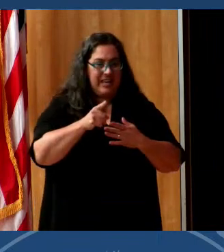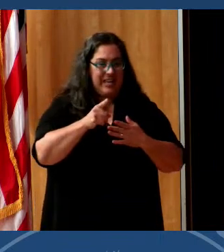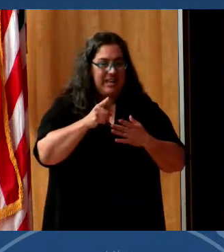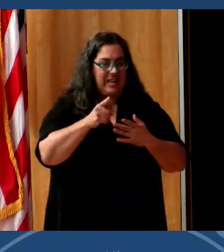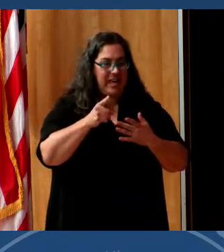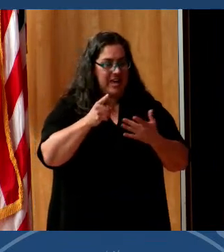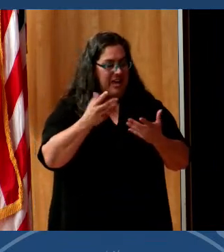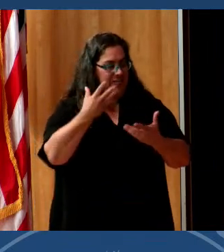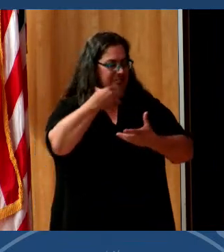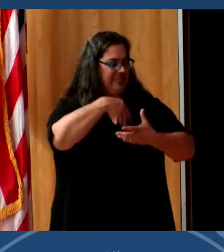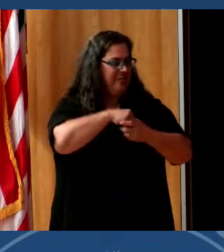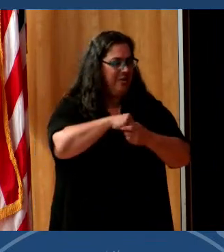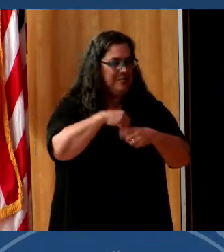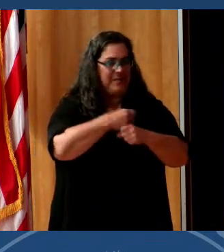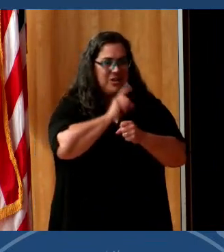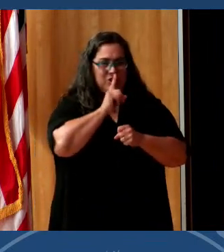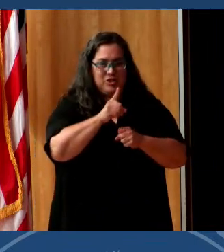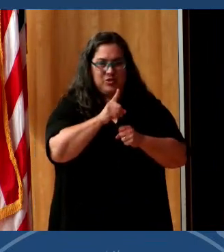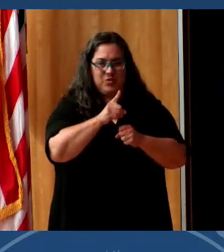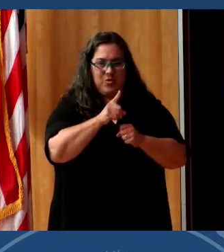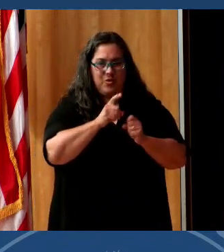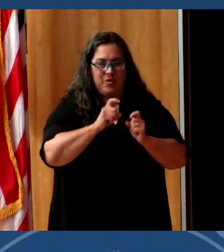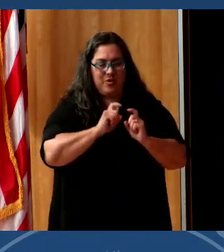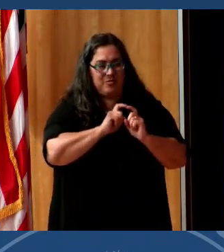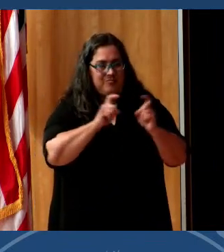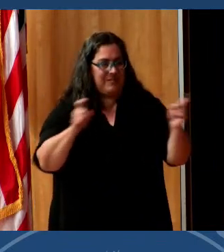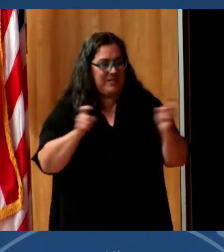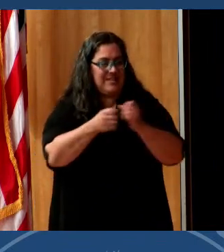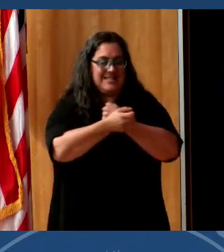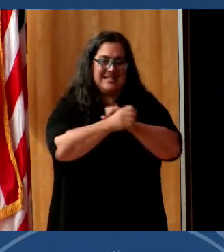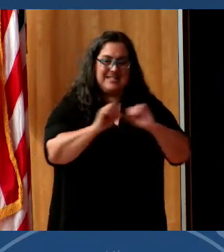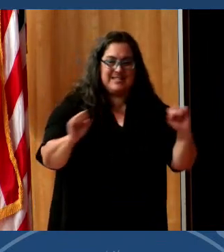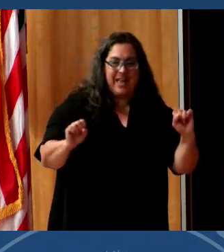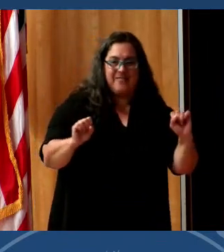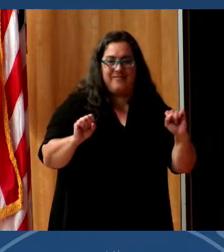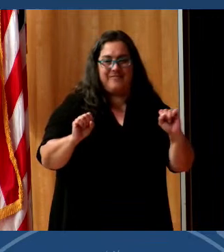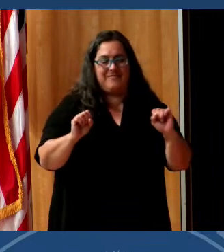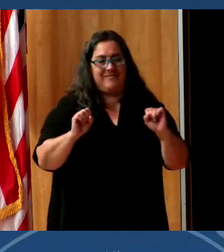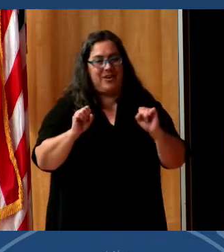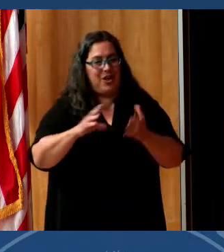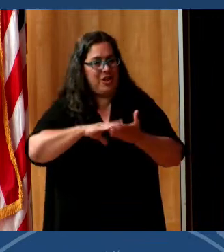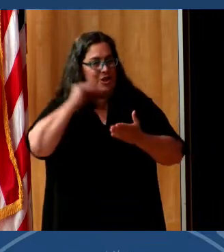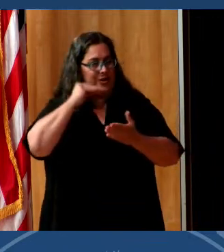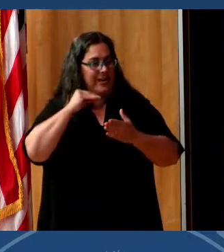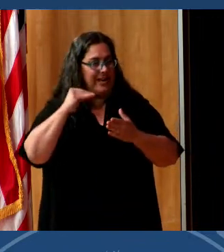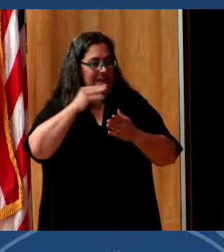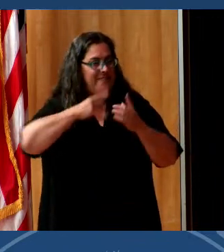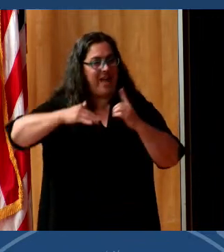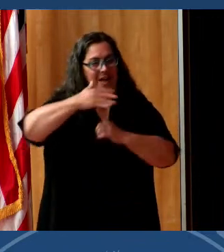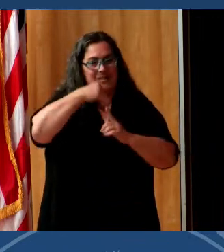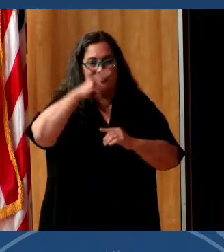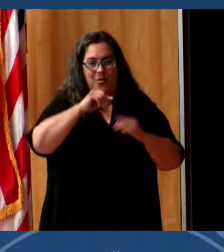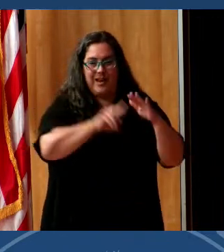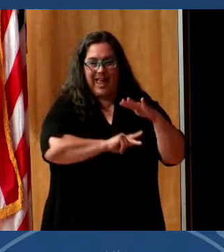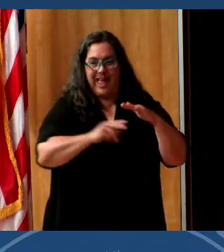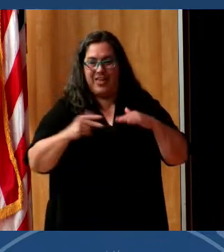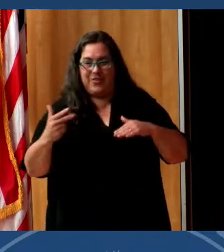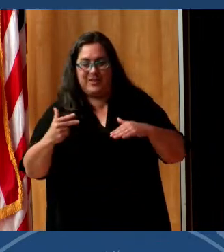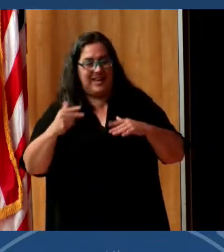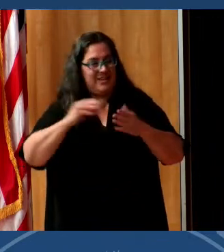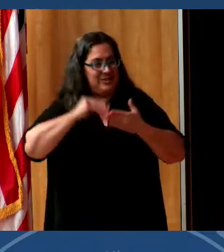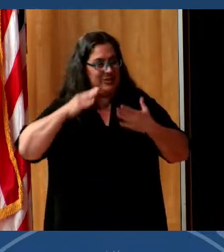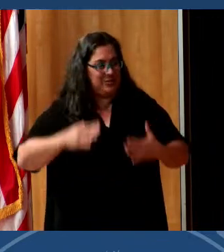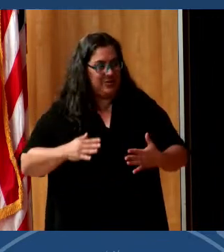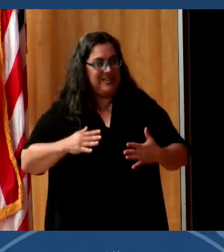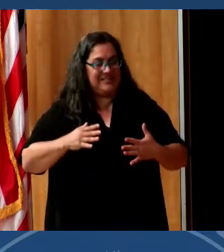that we are extending summer program, safe learning environments for our K-8 students, as well as making